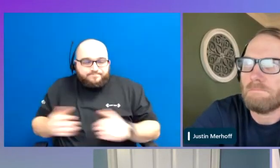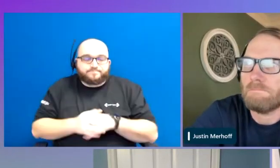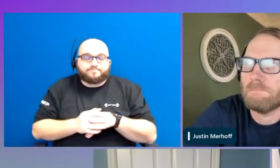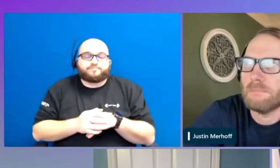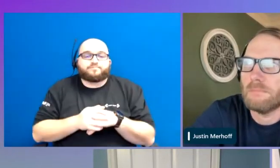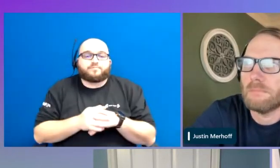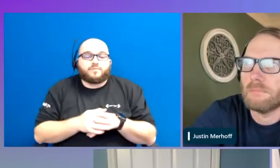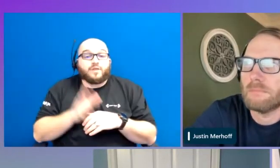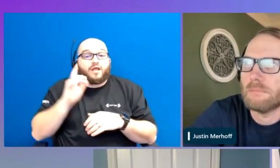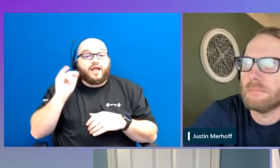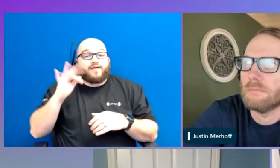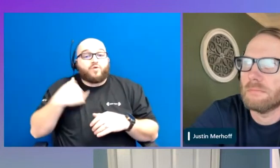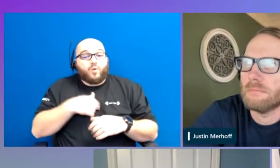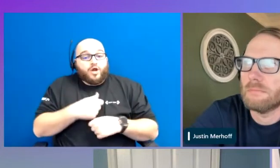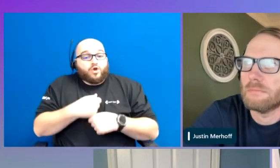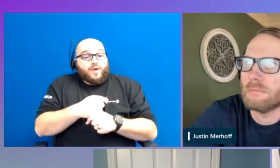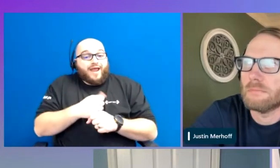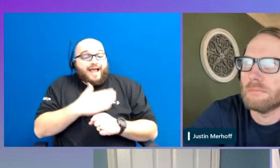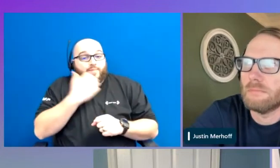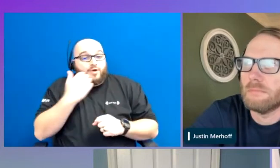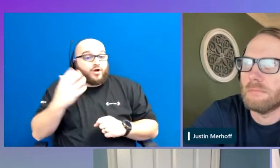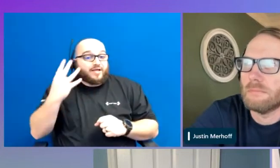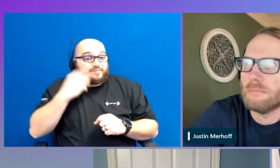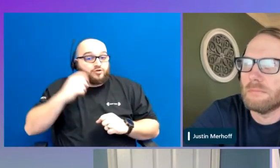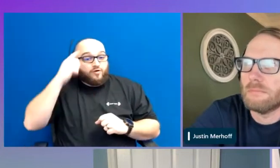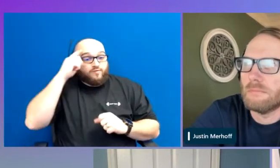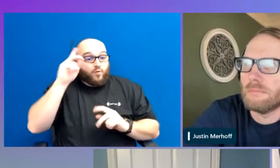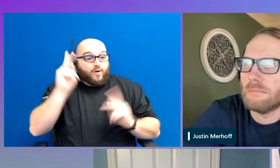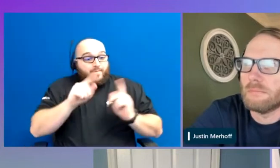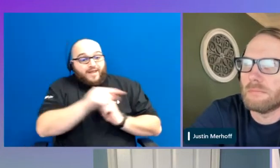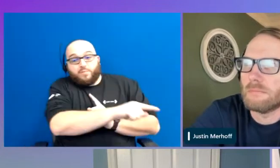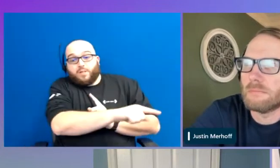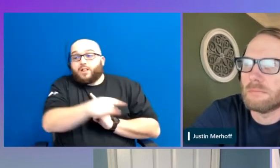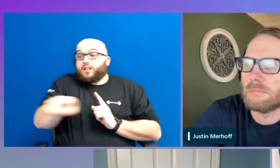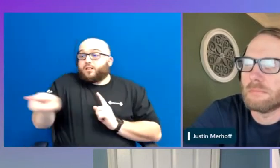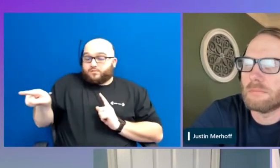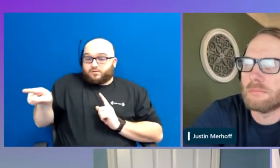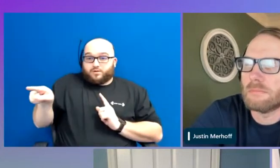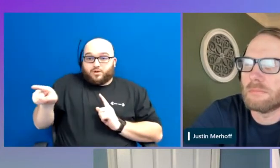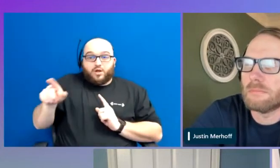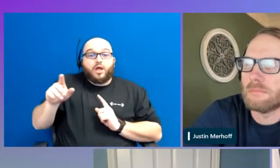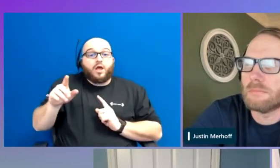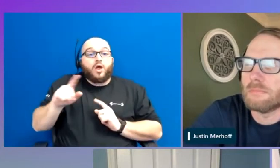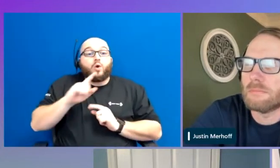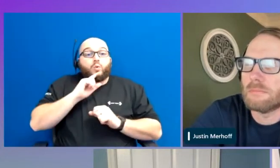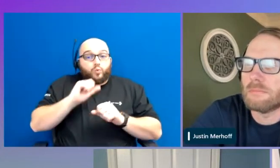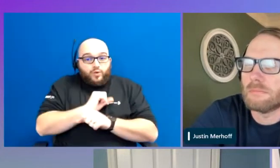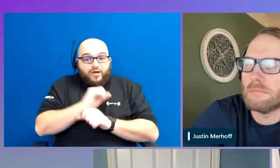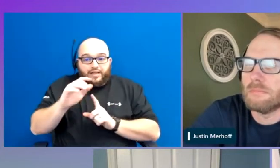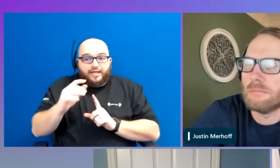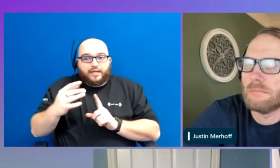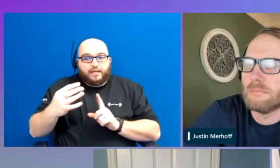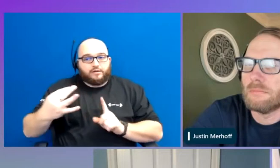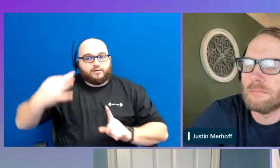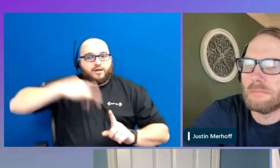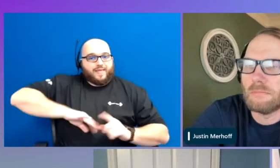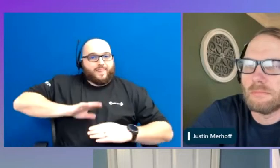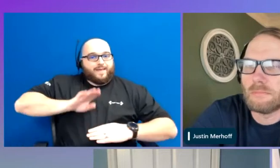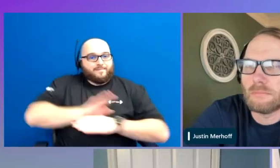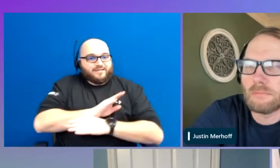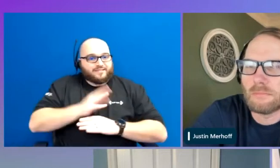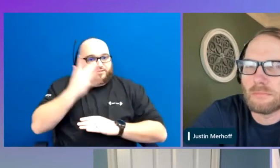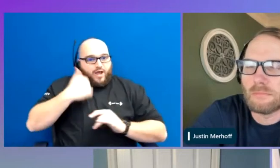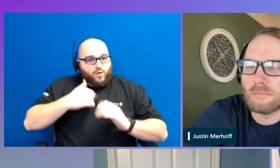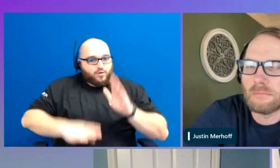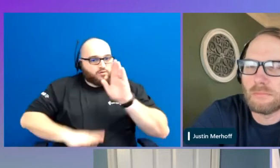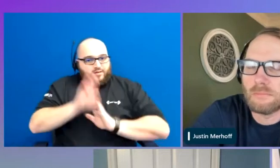Creating better experiences for users creates lots of business benefits, and